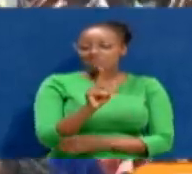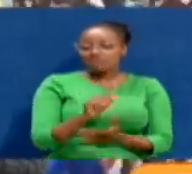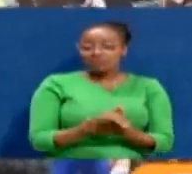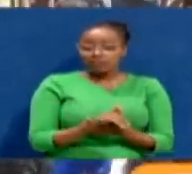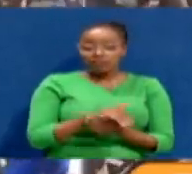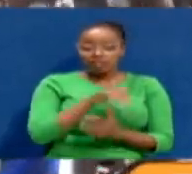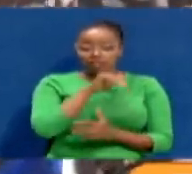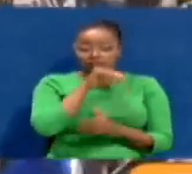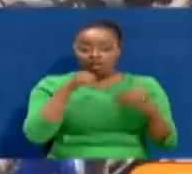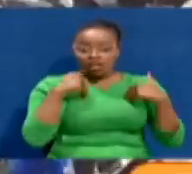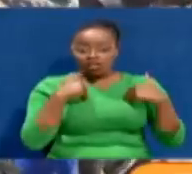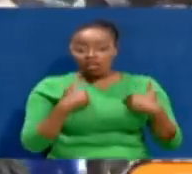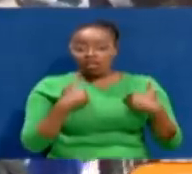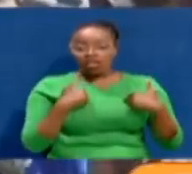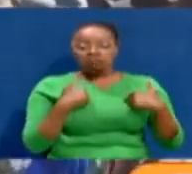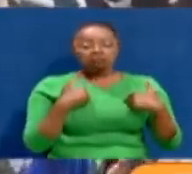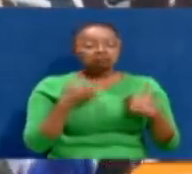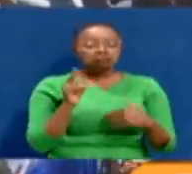Baba hajachoka.